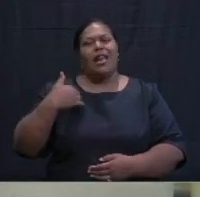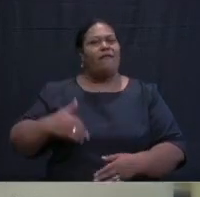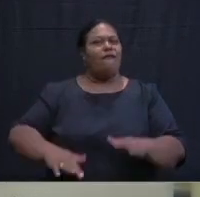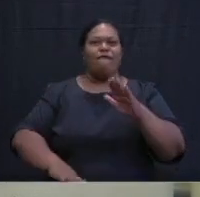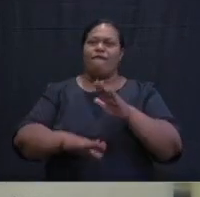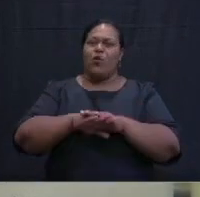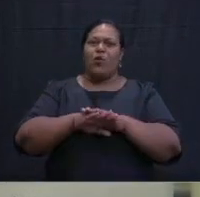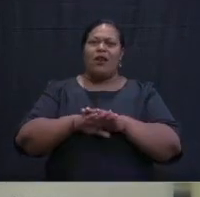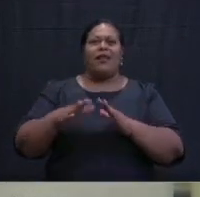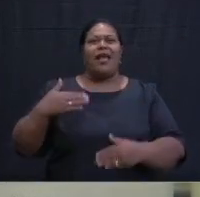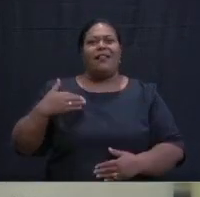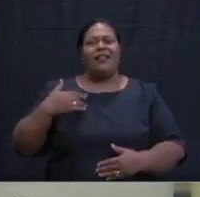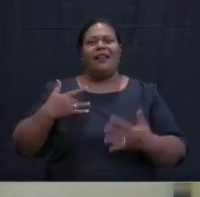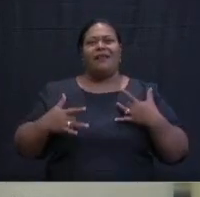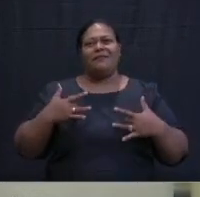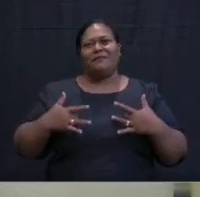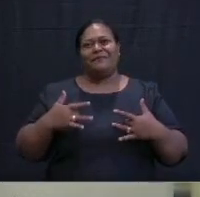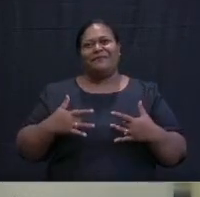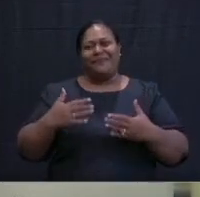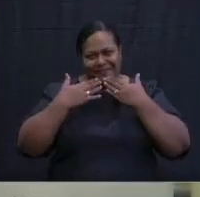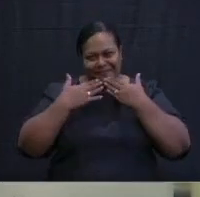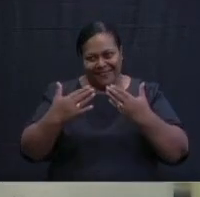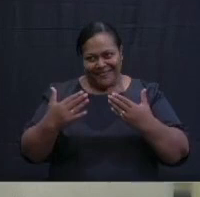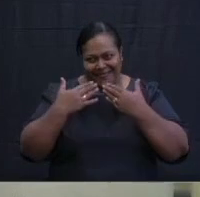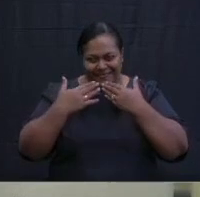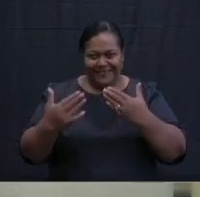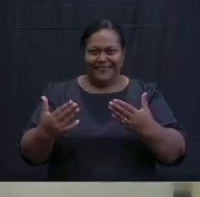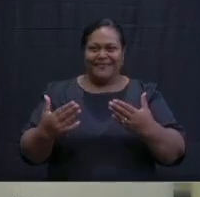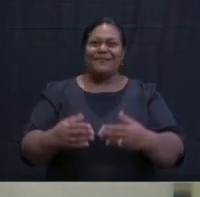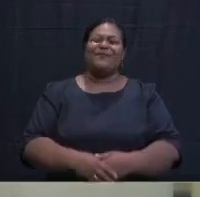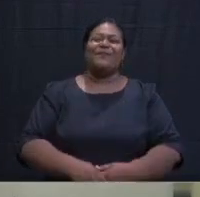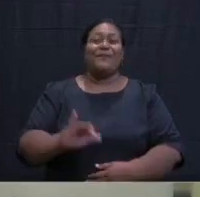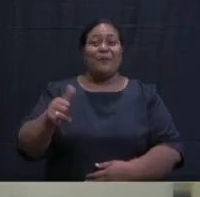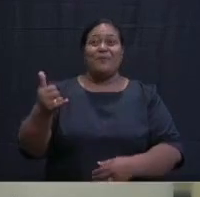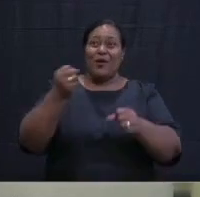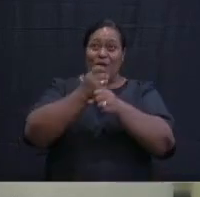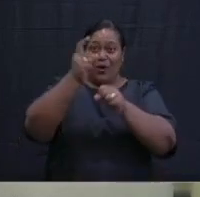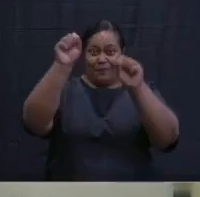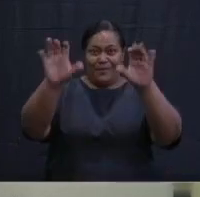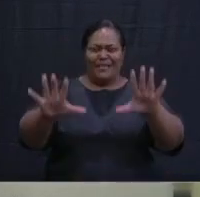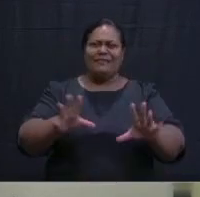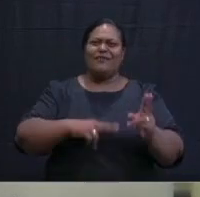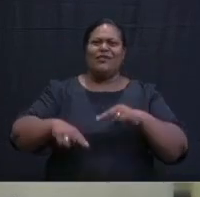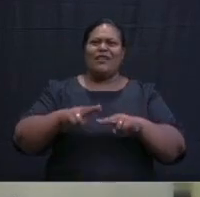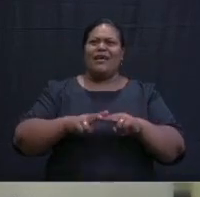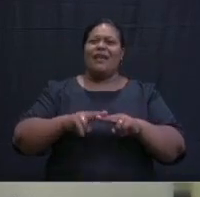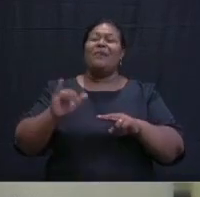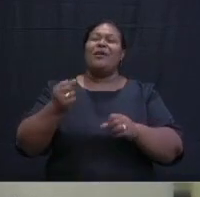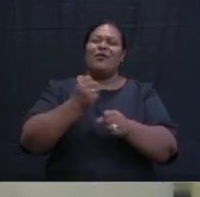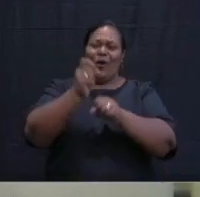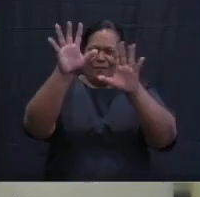full and healthy life. Vinagawalevu, thank you. May God bless Fiji, and may God bless us